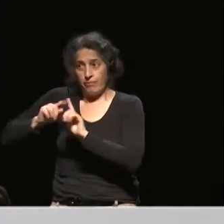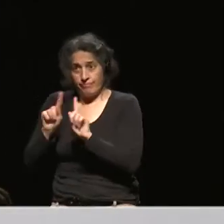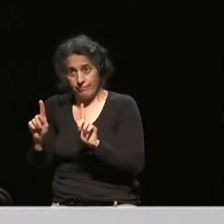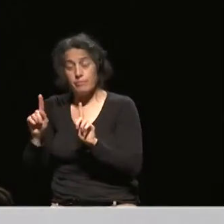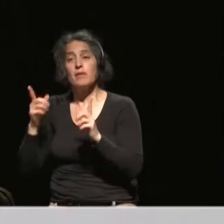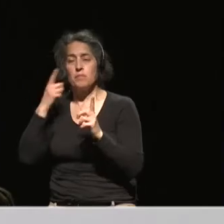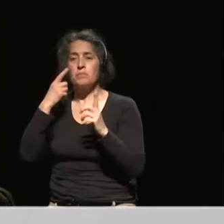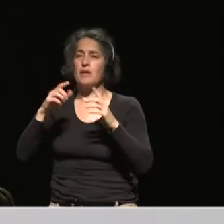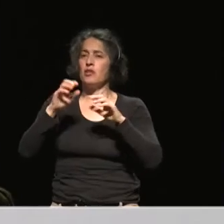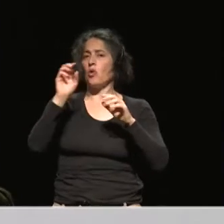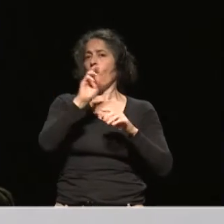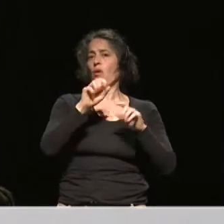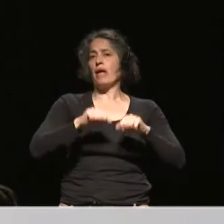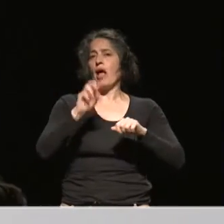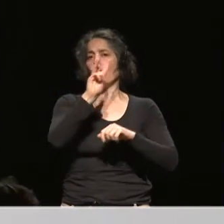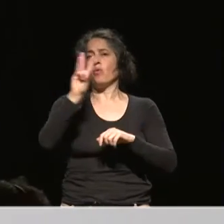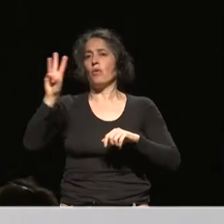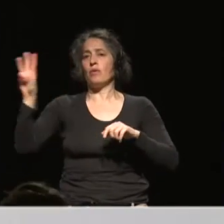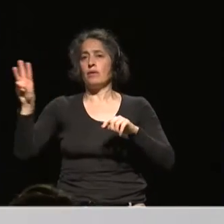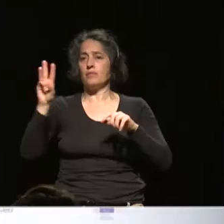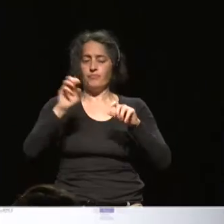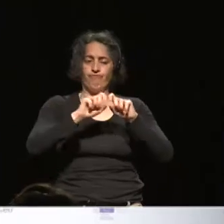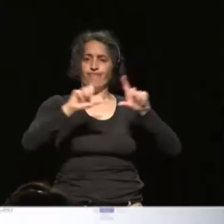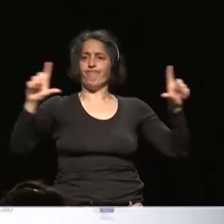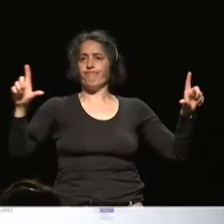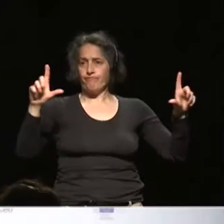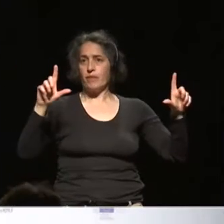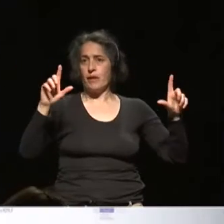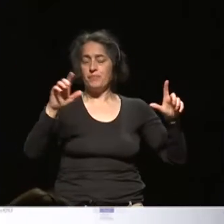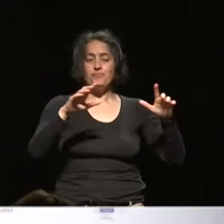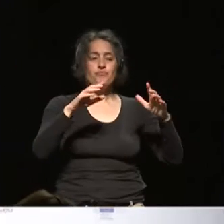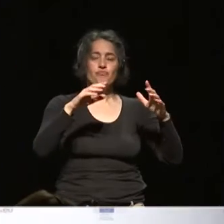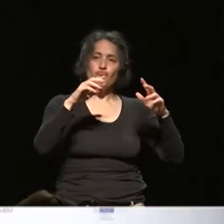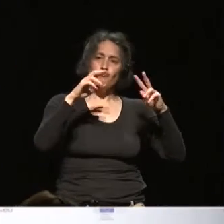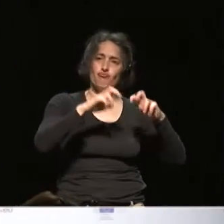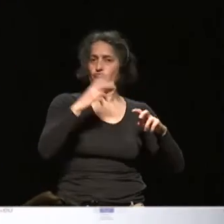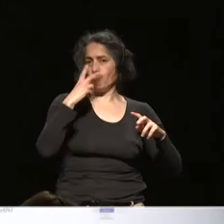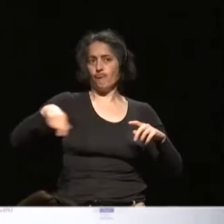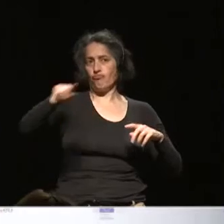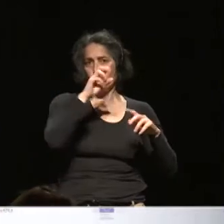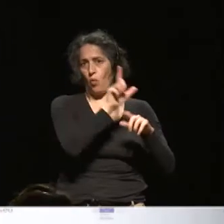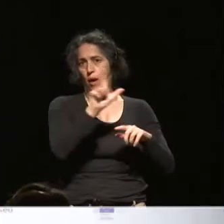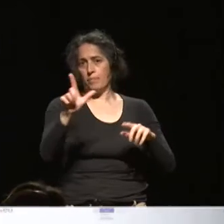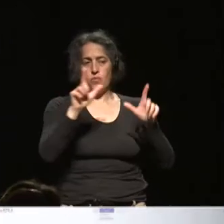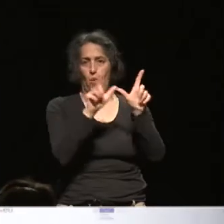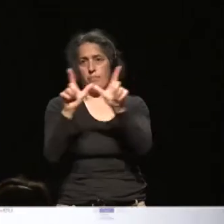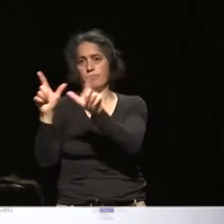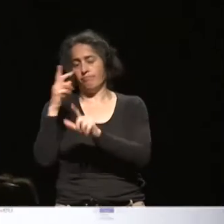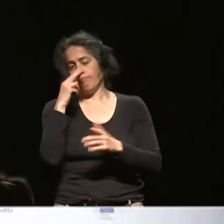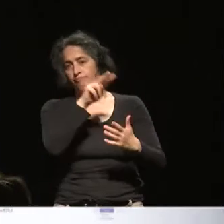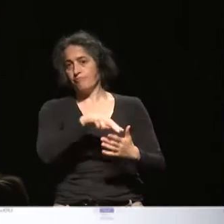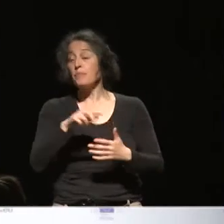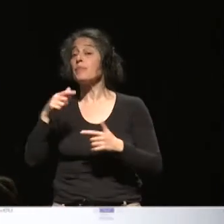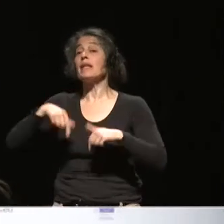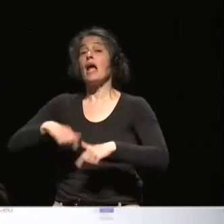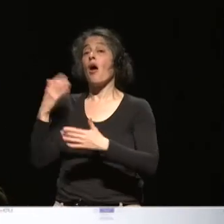Now I will ask my colleague Ellie Schlein if she would like to make some concluding remarks for this panel before we just